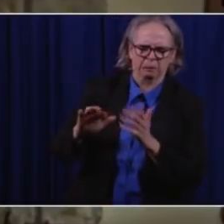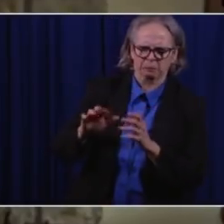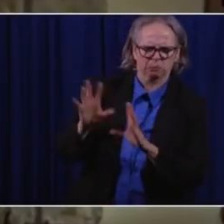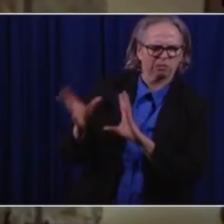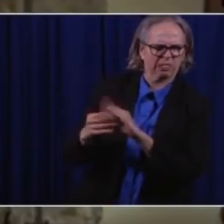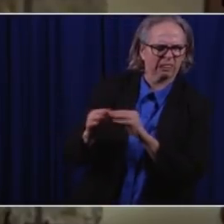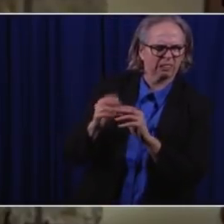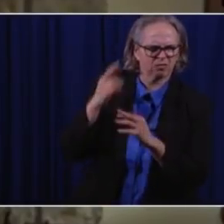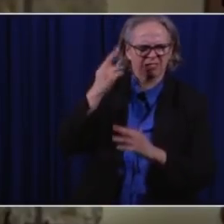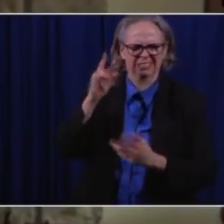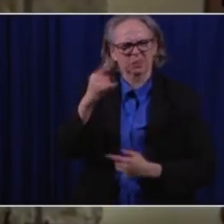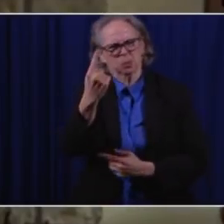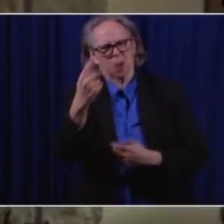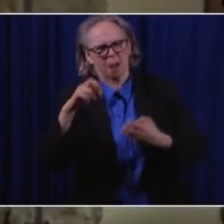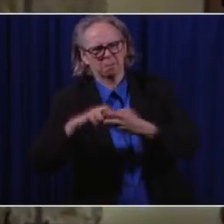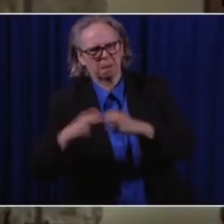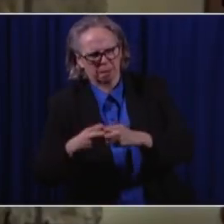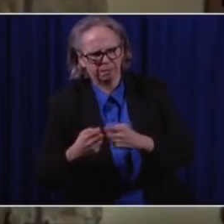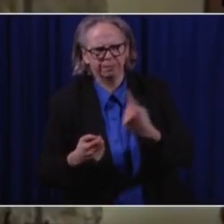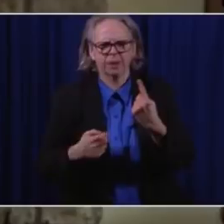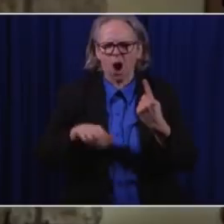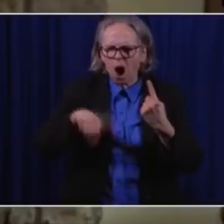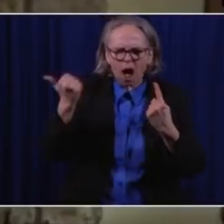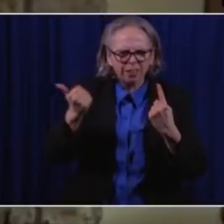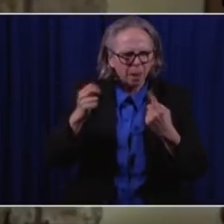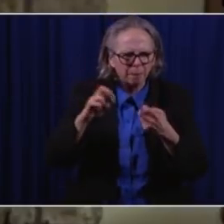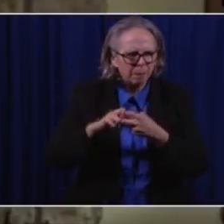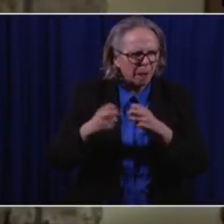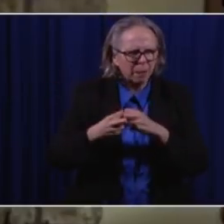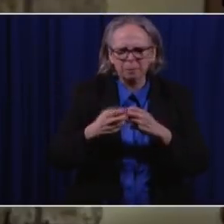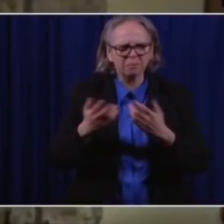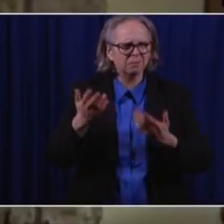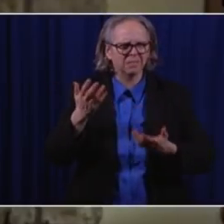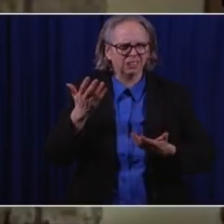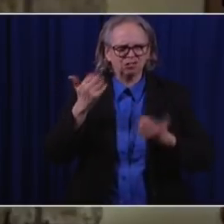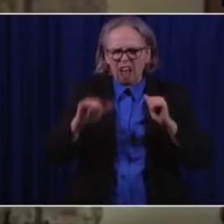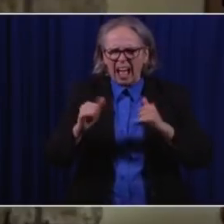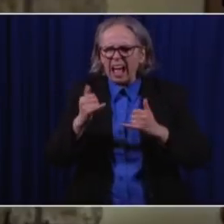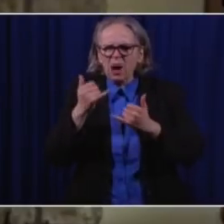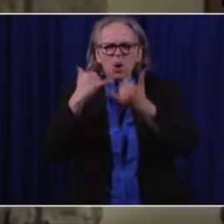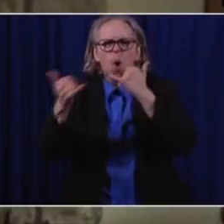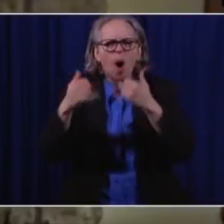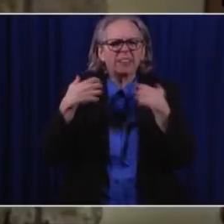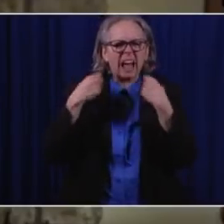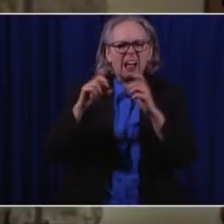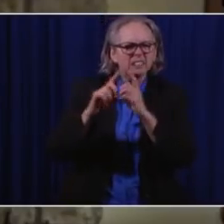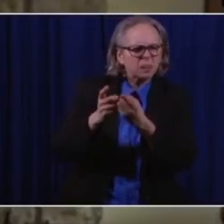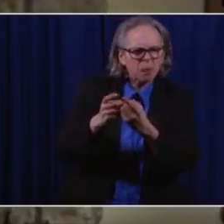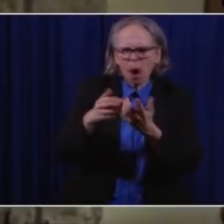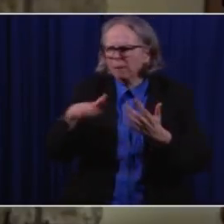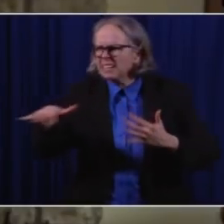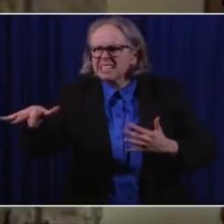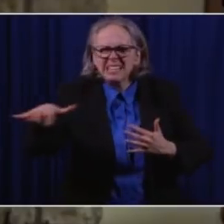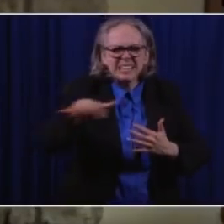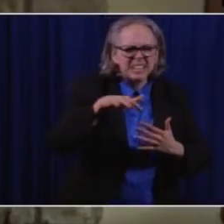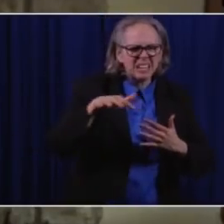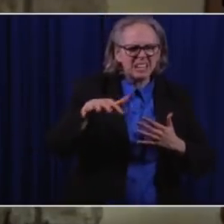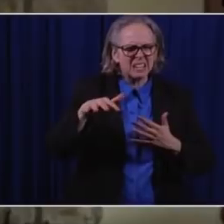understanding, the major problem is we just can't clear these cases fast enough. We were able to clear them up until